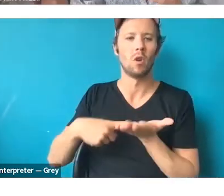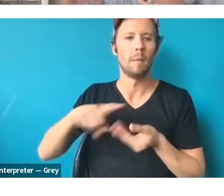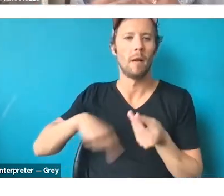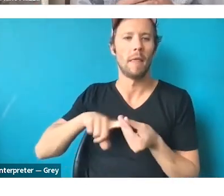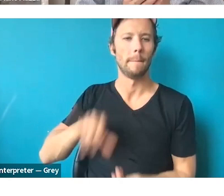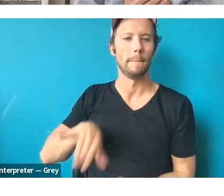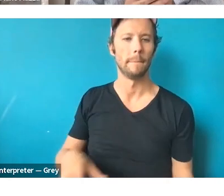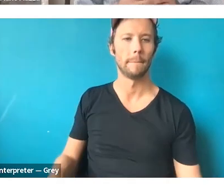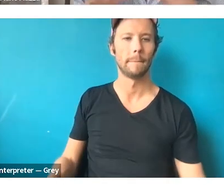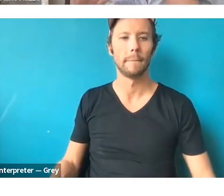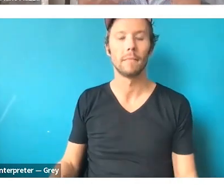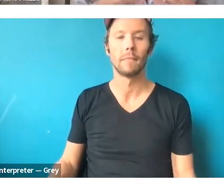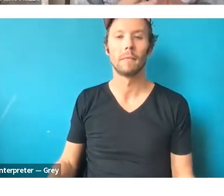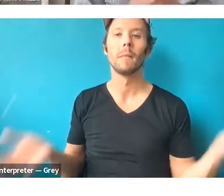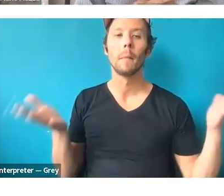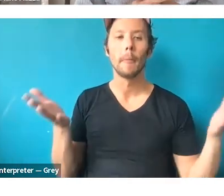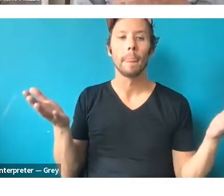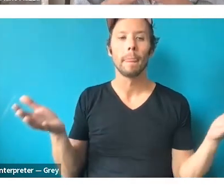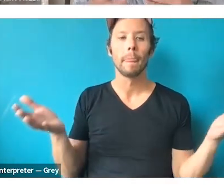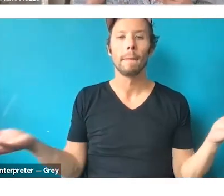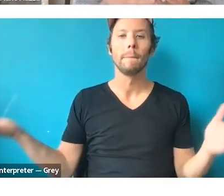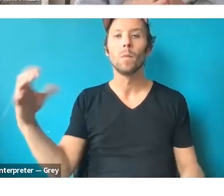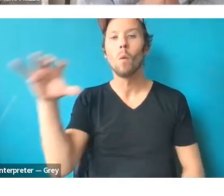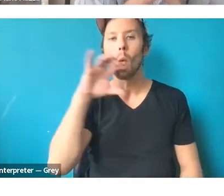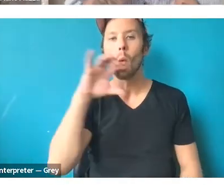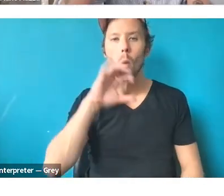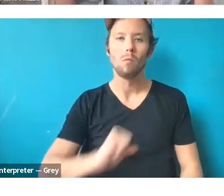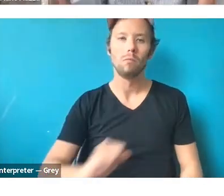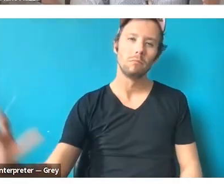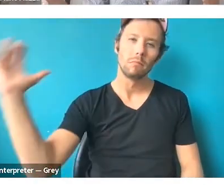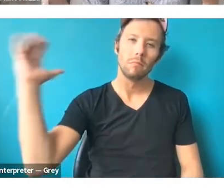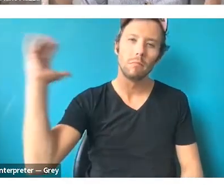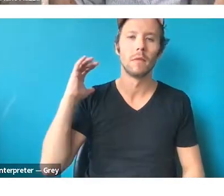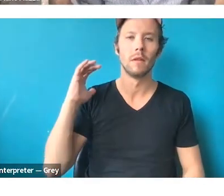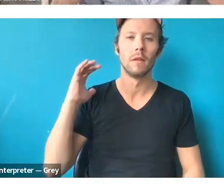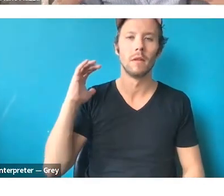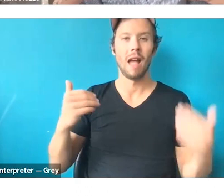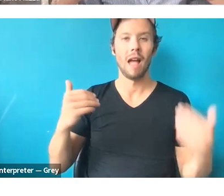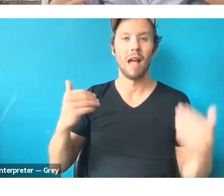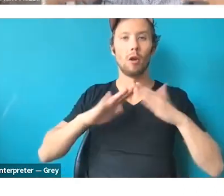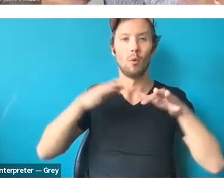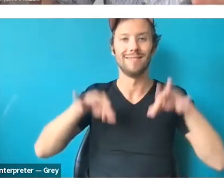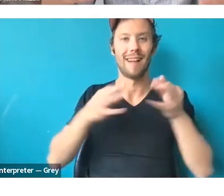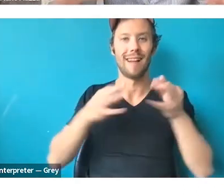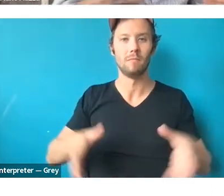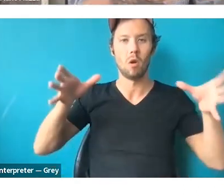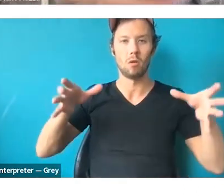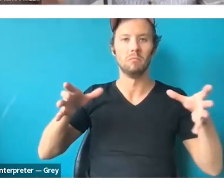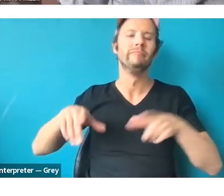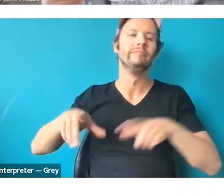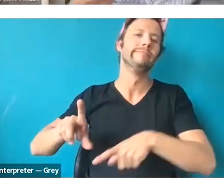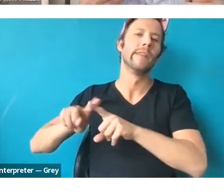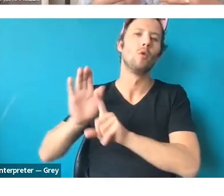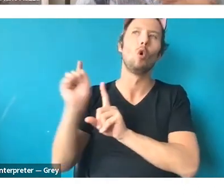some examples of that. But what that, in ancient times, different cultures from across the world would actually have dye pits in